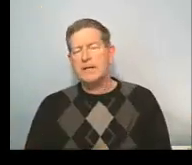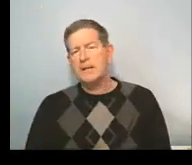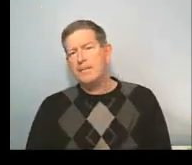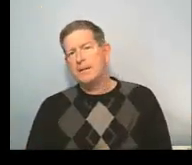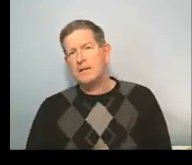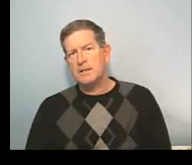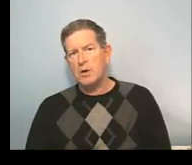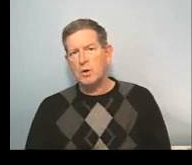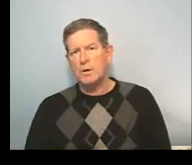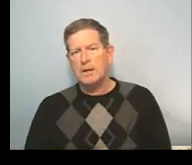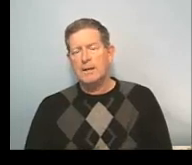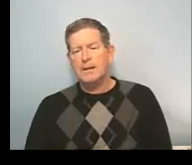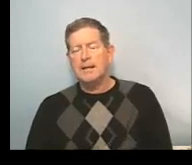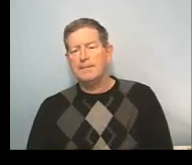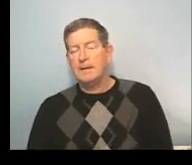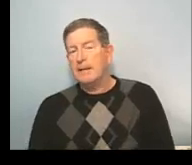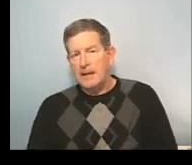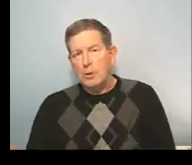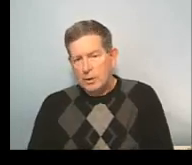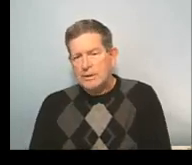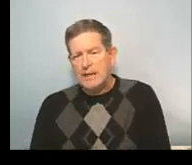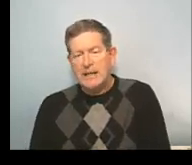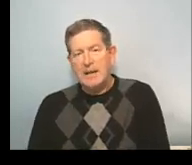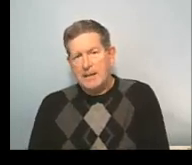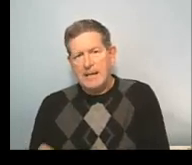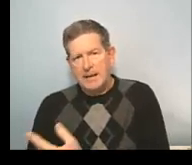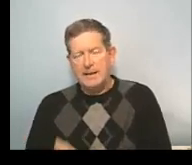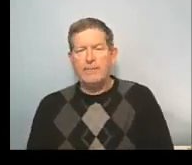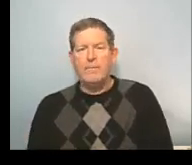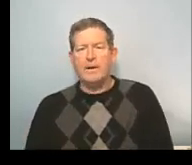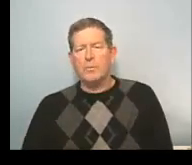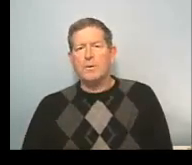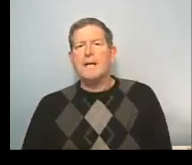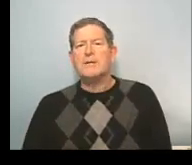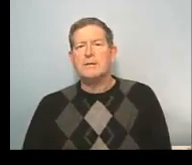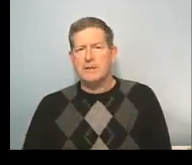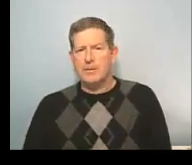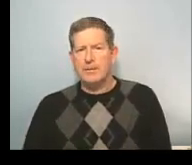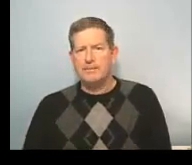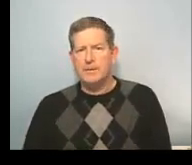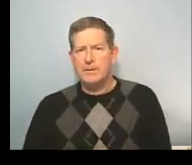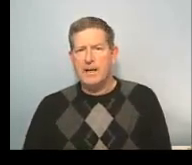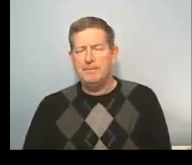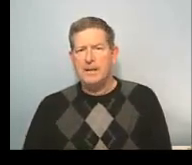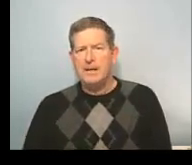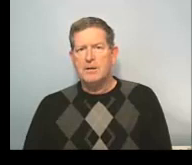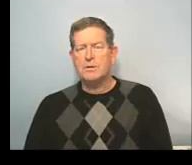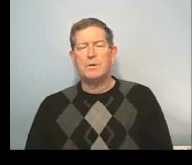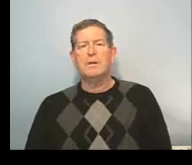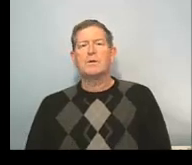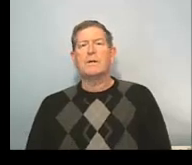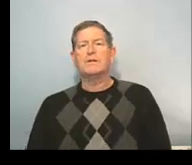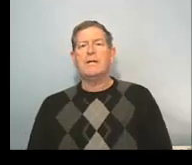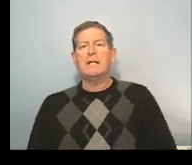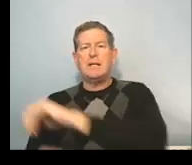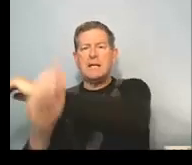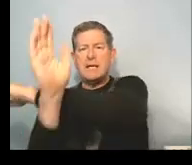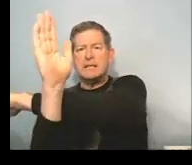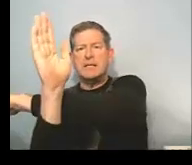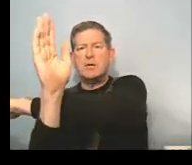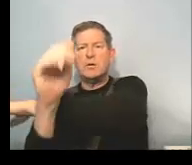7:25. Son las 7:25. And you could say de la mañana if you felt it were necessary. Okay? So, son